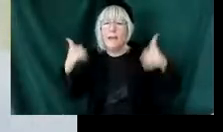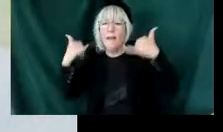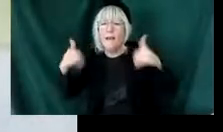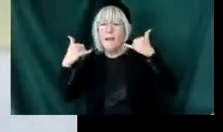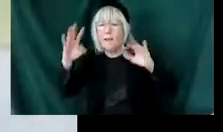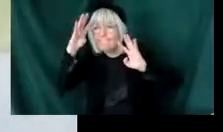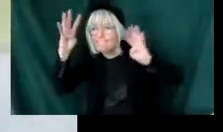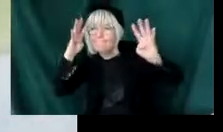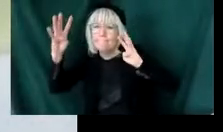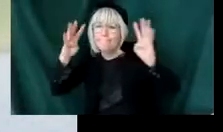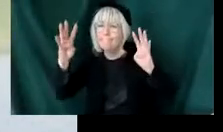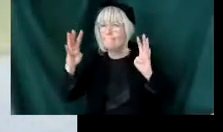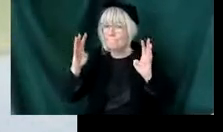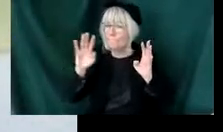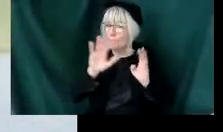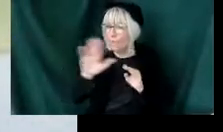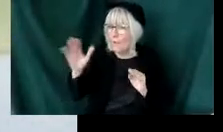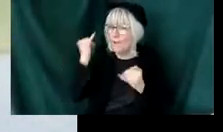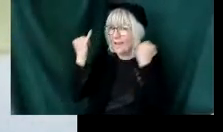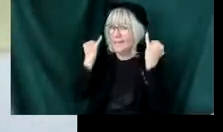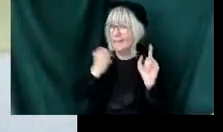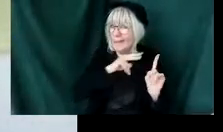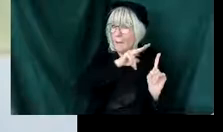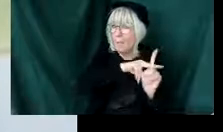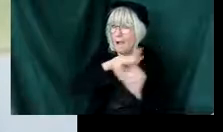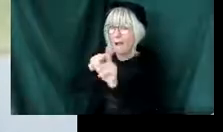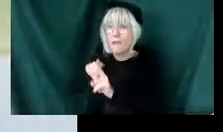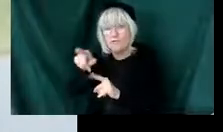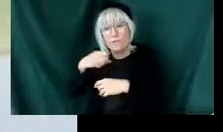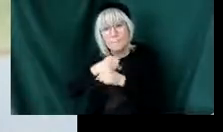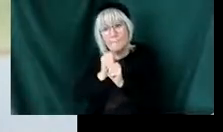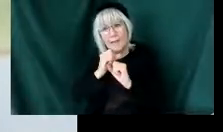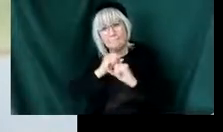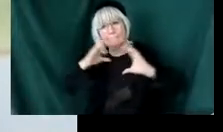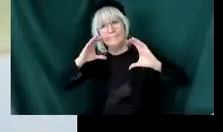ideas and create a scene